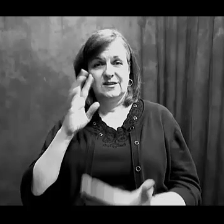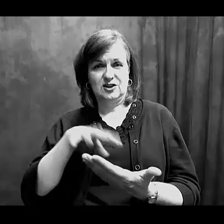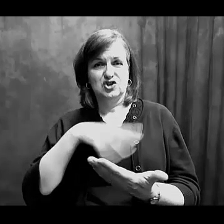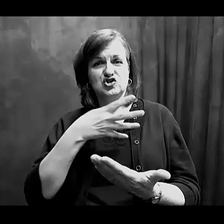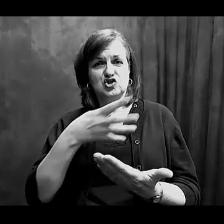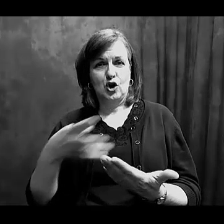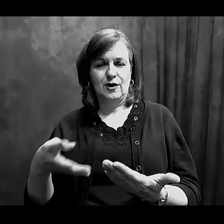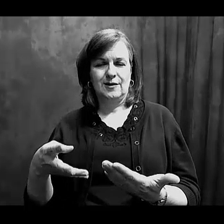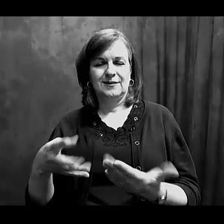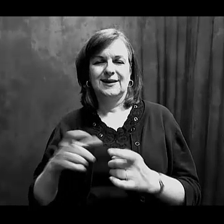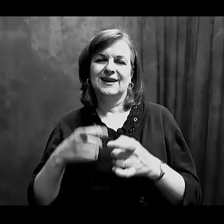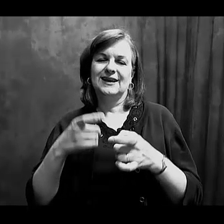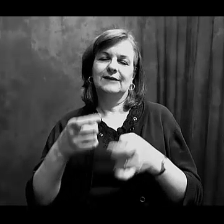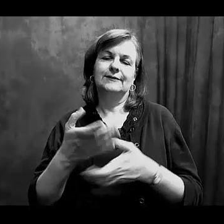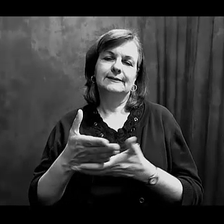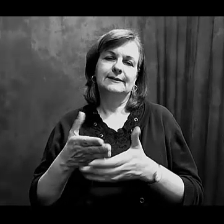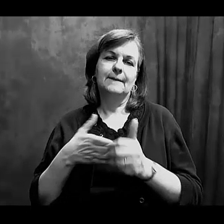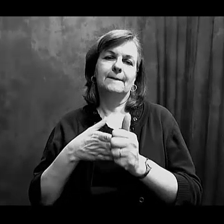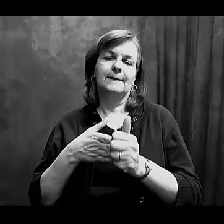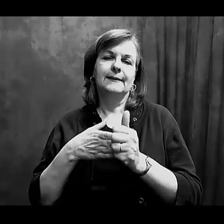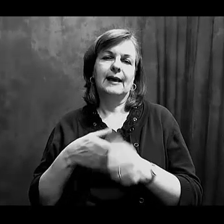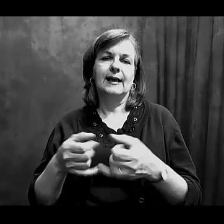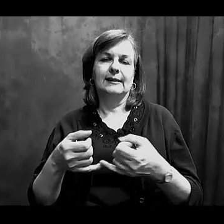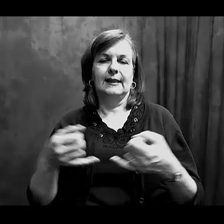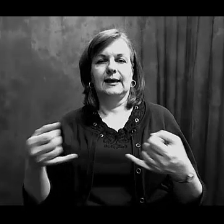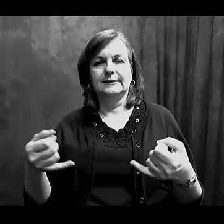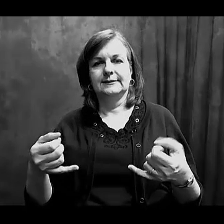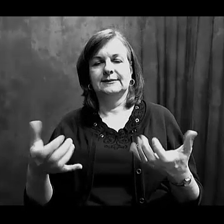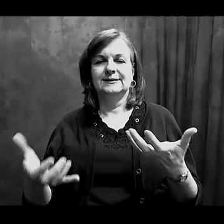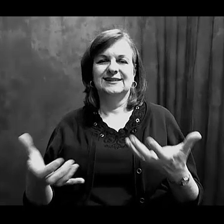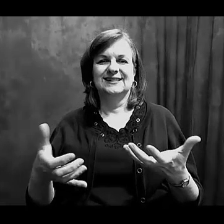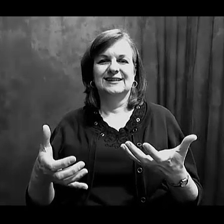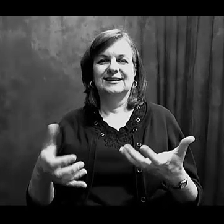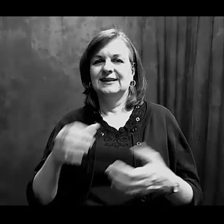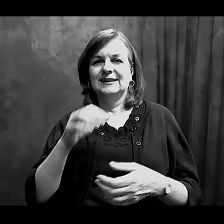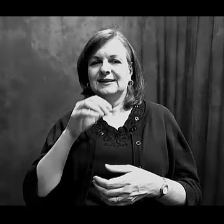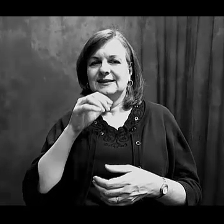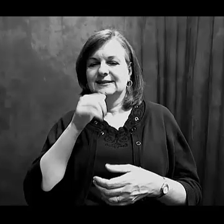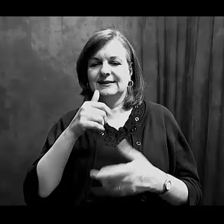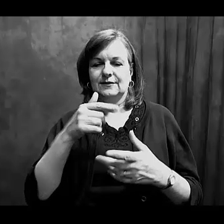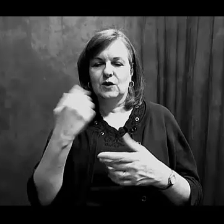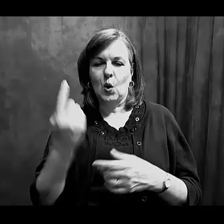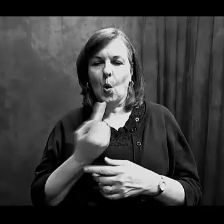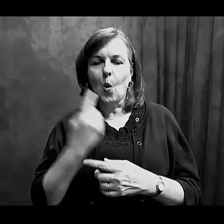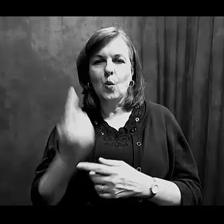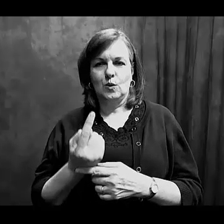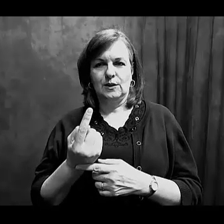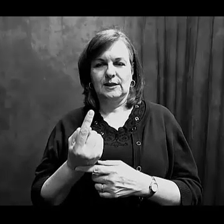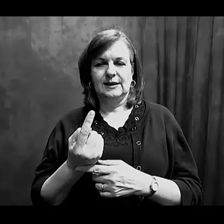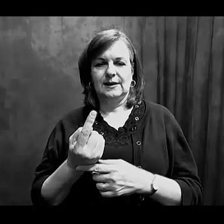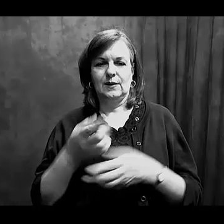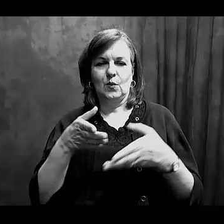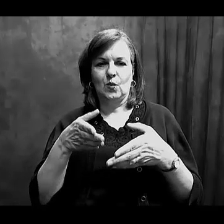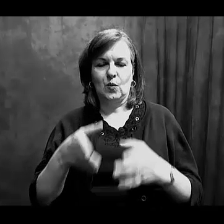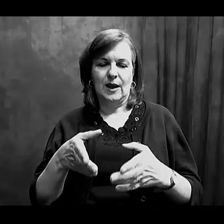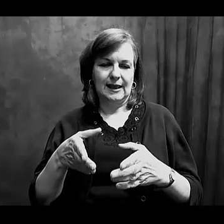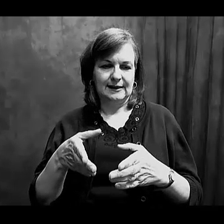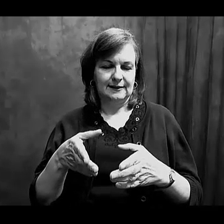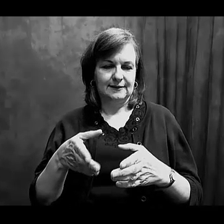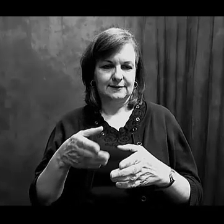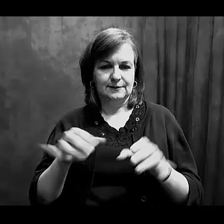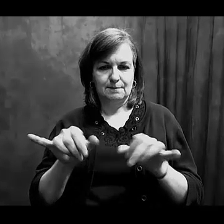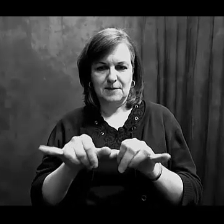underweight, whatever. Now, we know very well that this chart, while it gives us some sort of